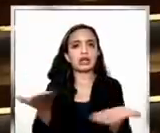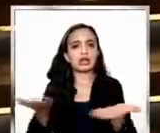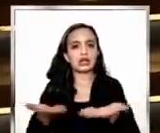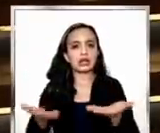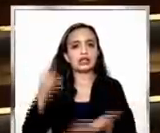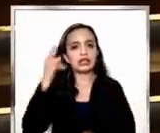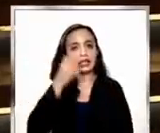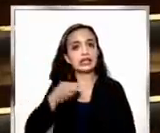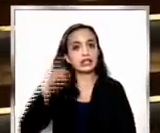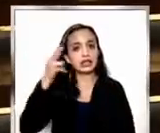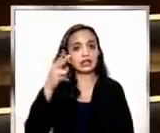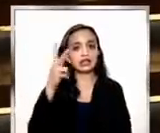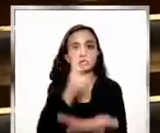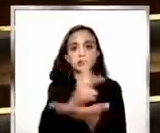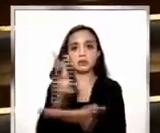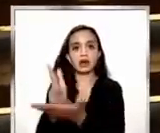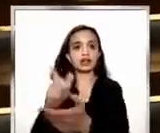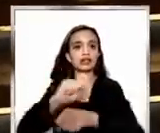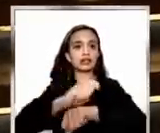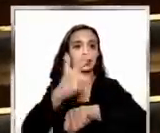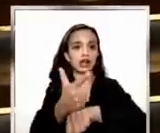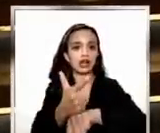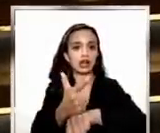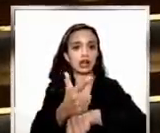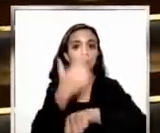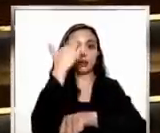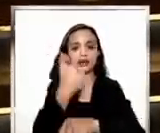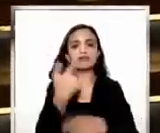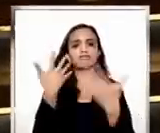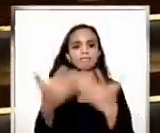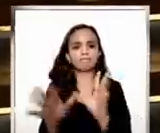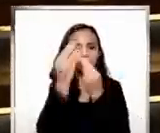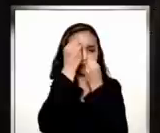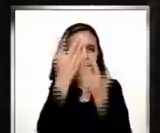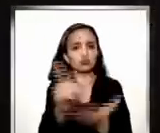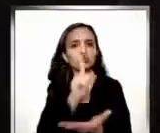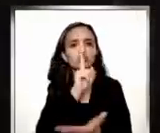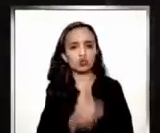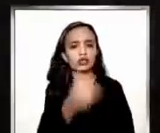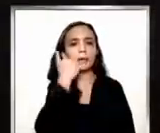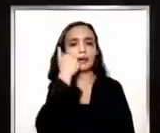matapos makumpirmang pumanaw na si dating Pangulong Noynoy Aquino.